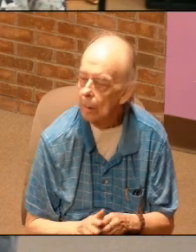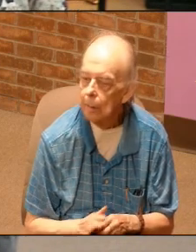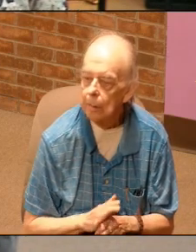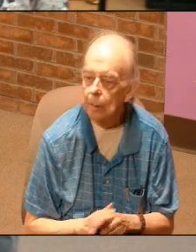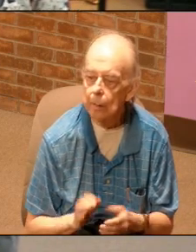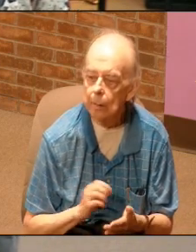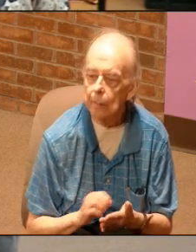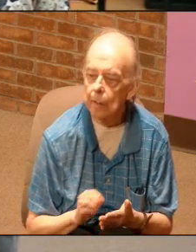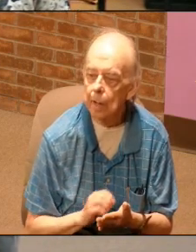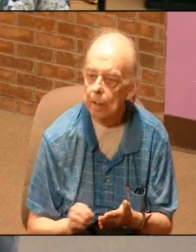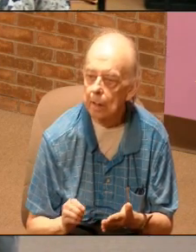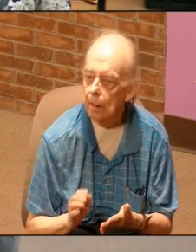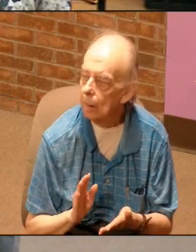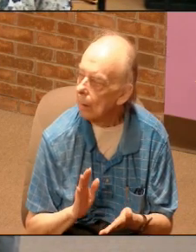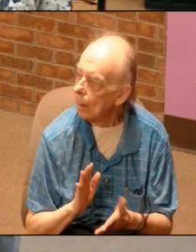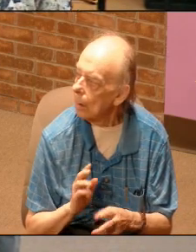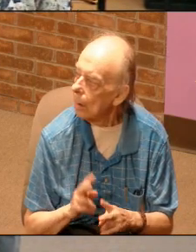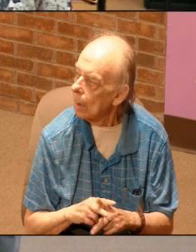an application.